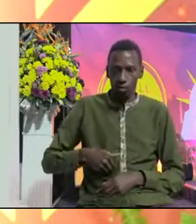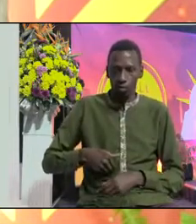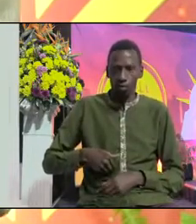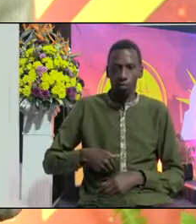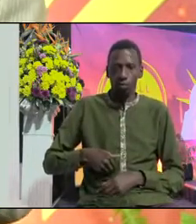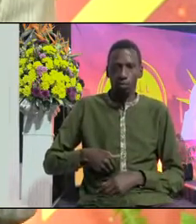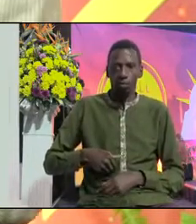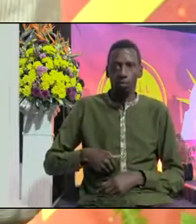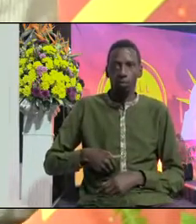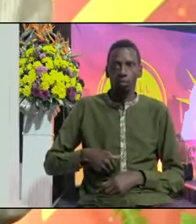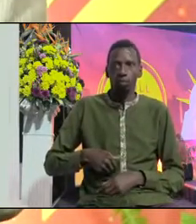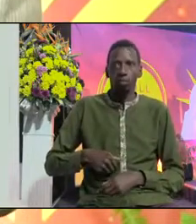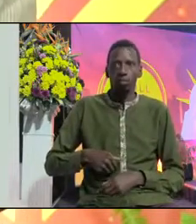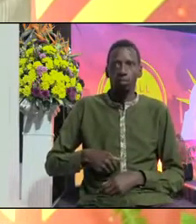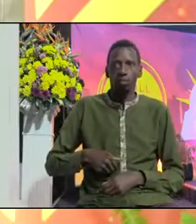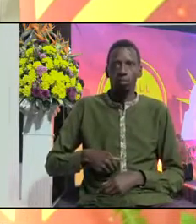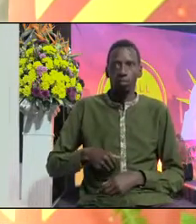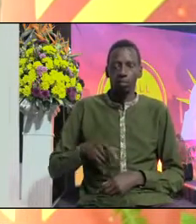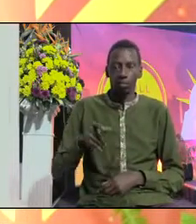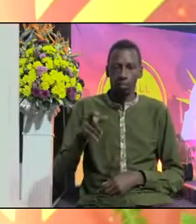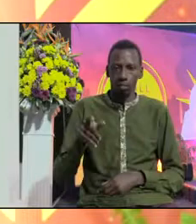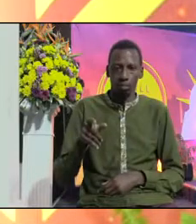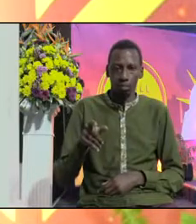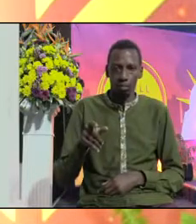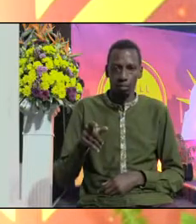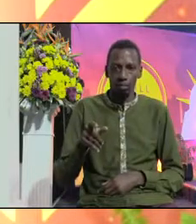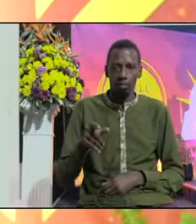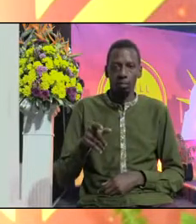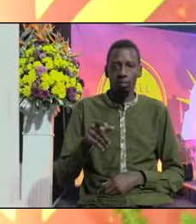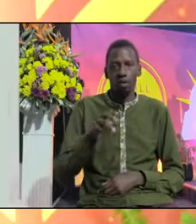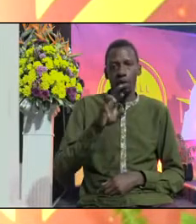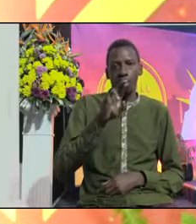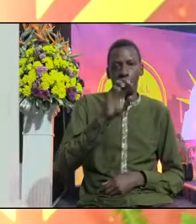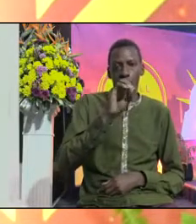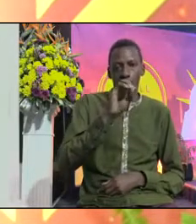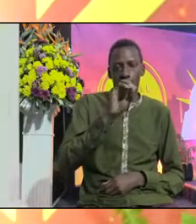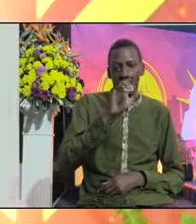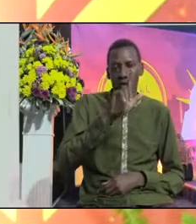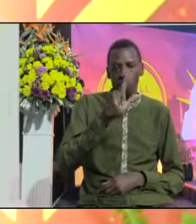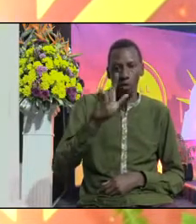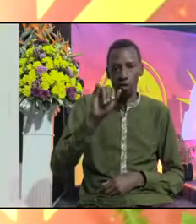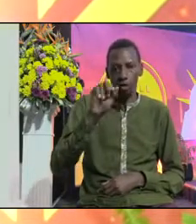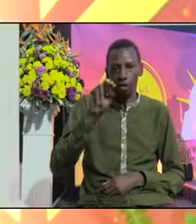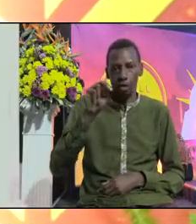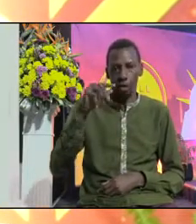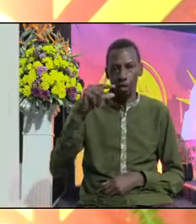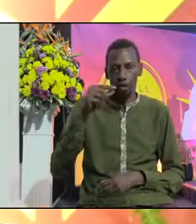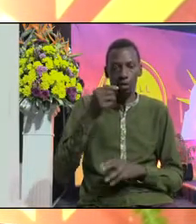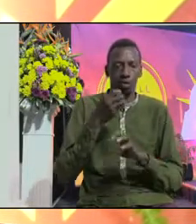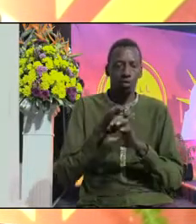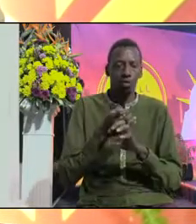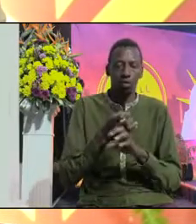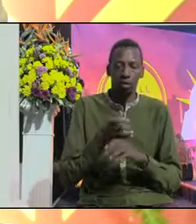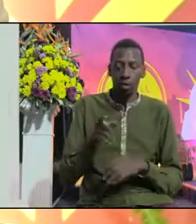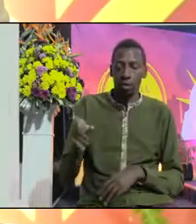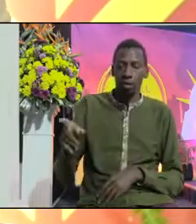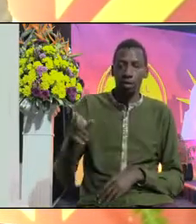was a rolling stone. I'll define that later. He had